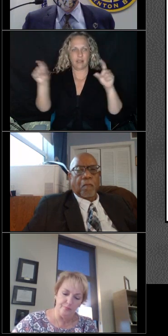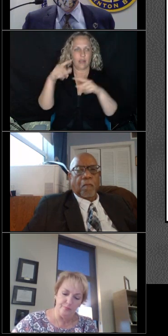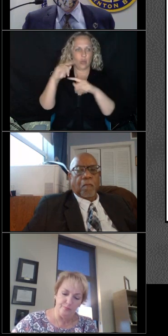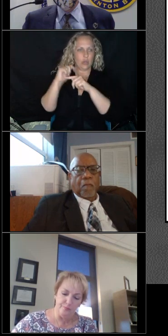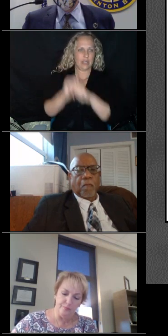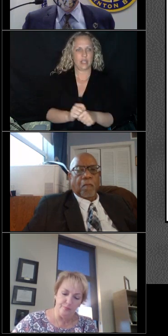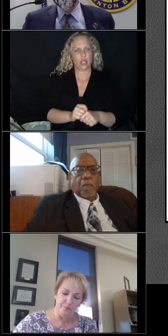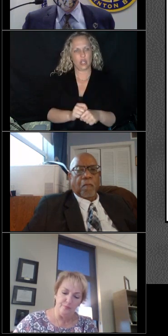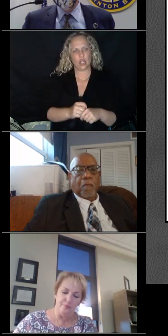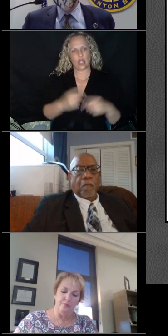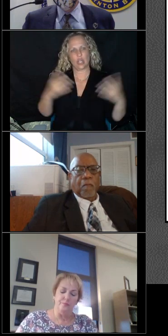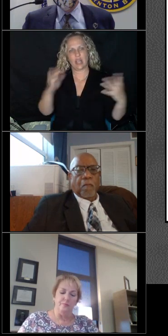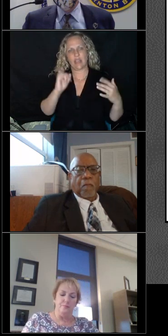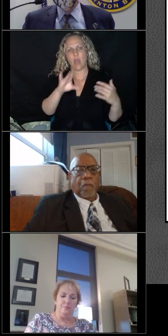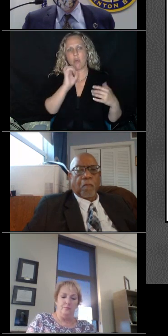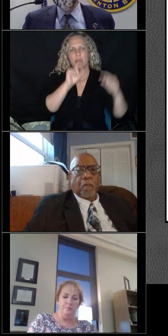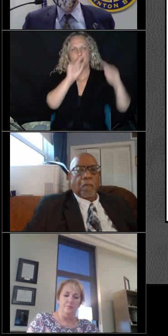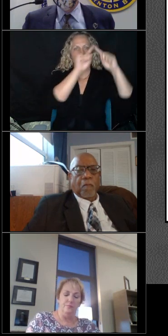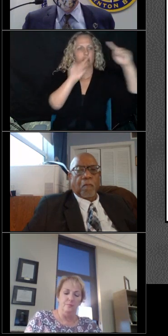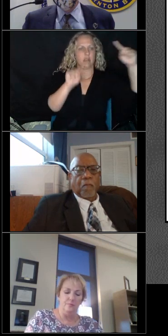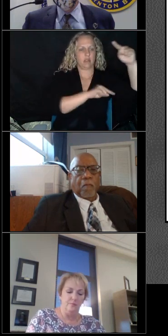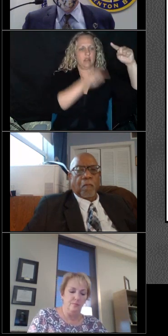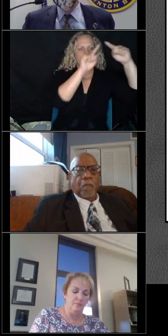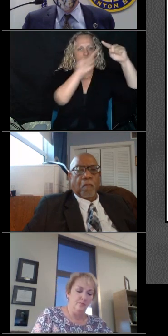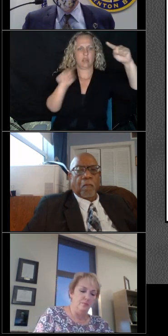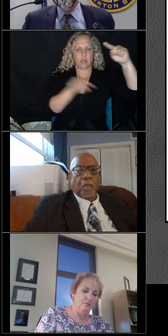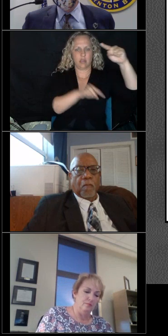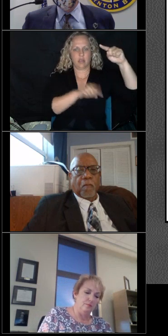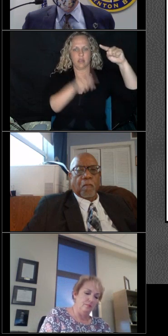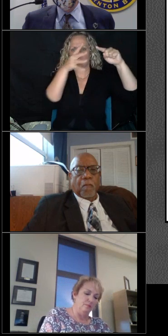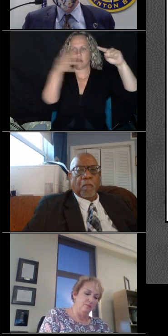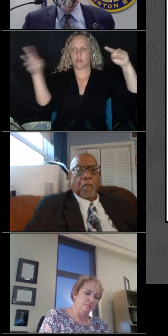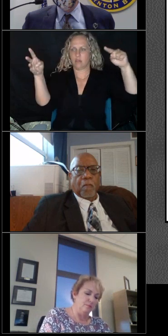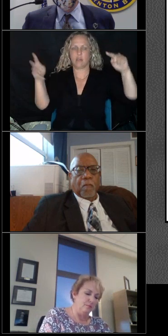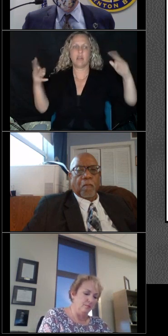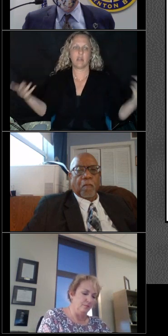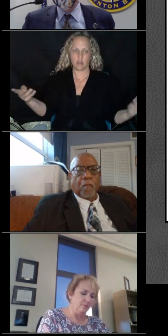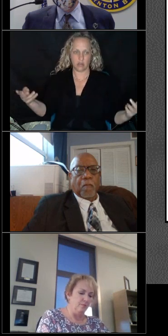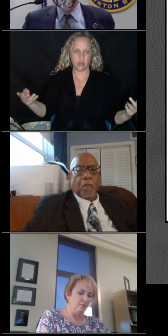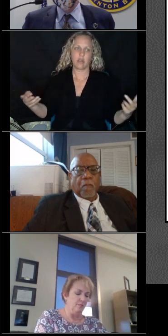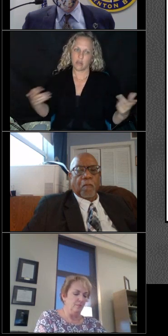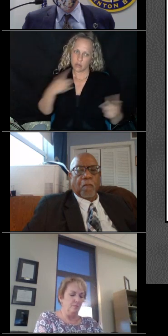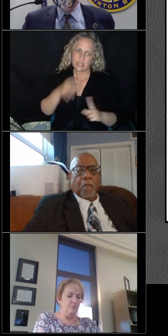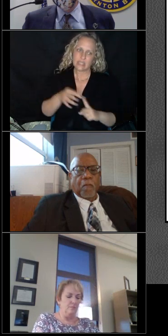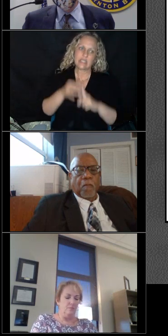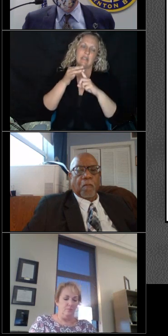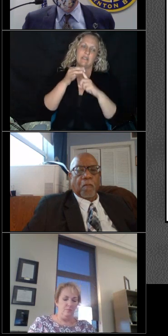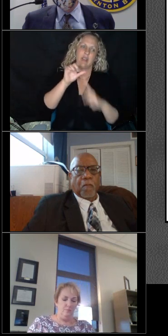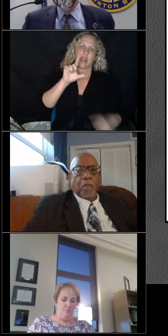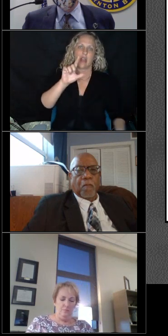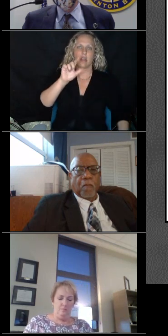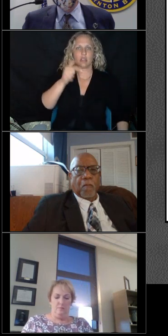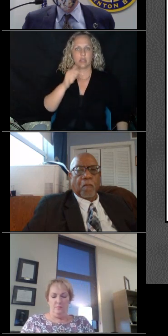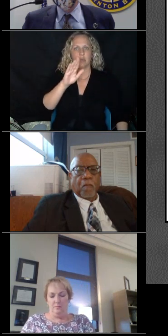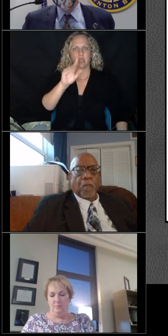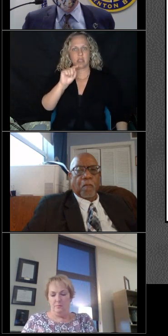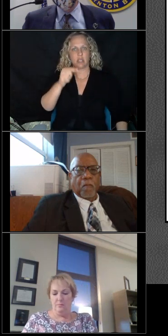colors, that would be perfect. The flag without crosswalk has significance to the LGBTQ